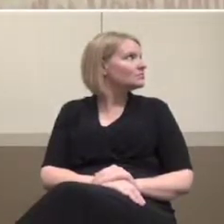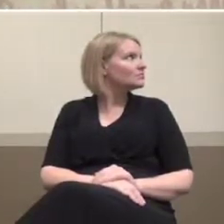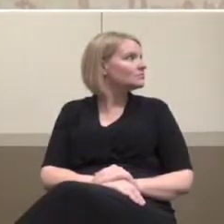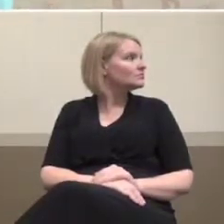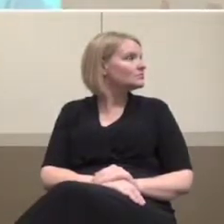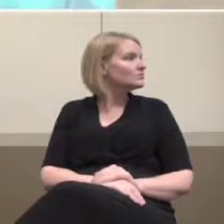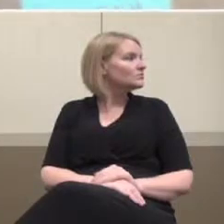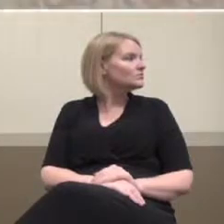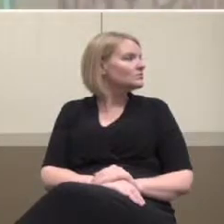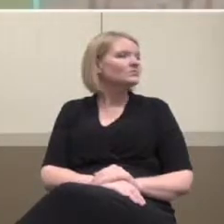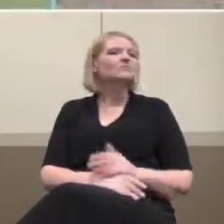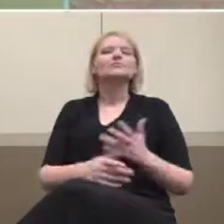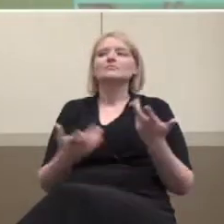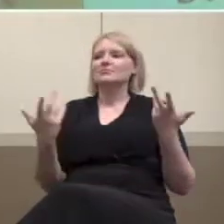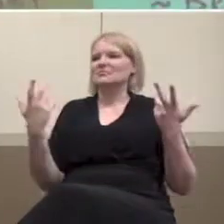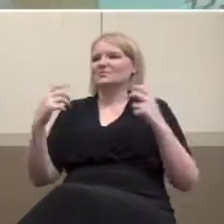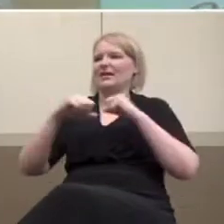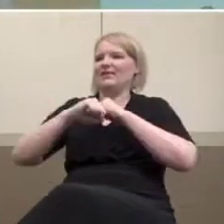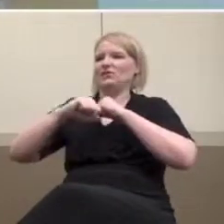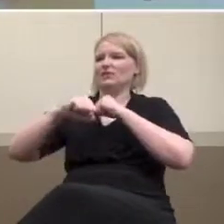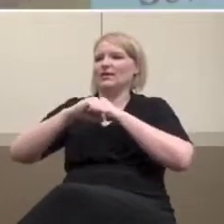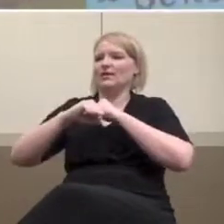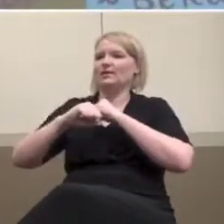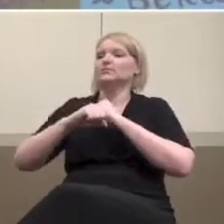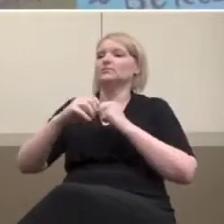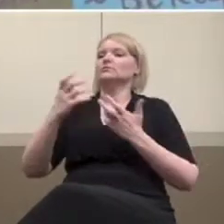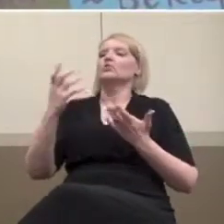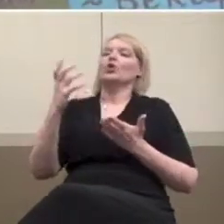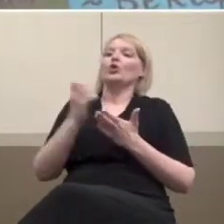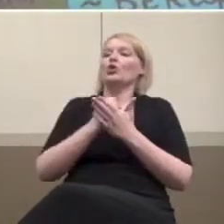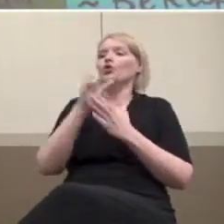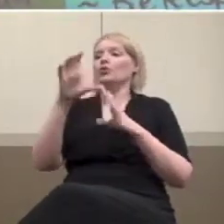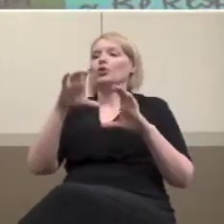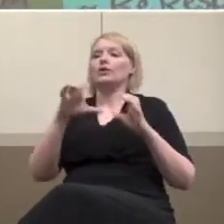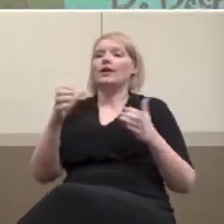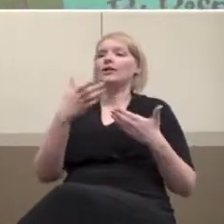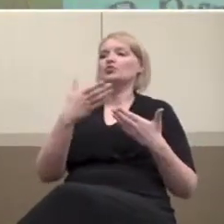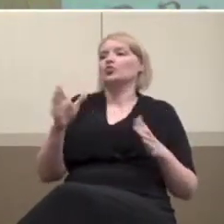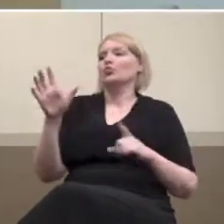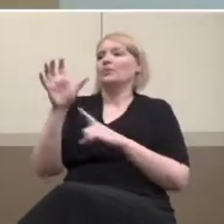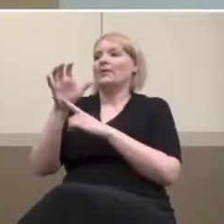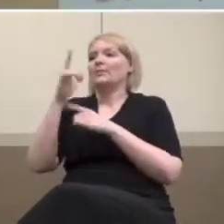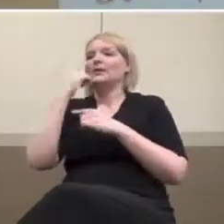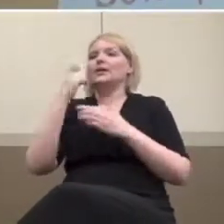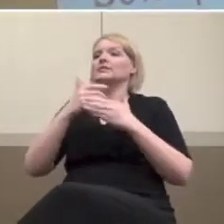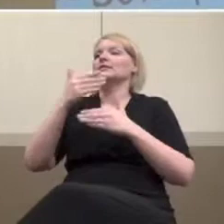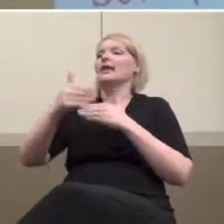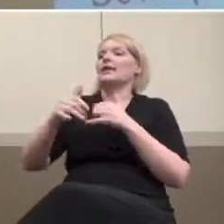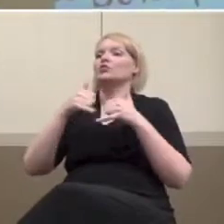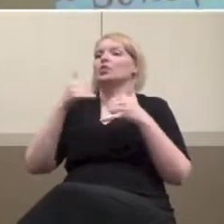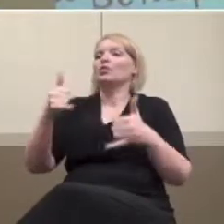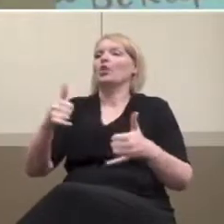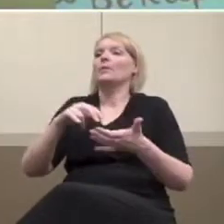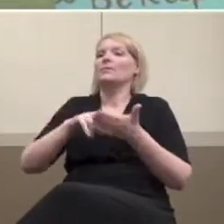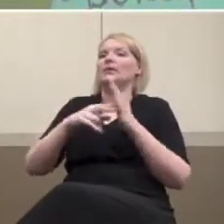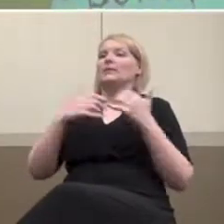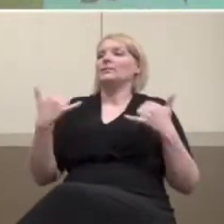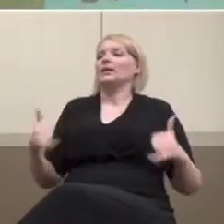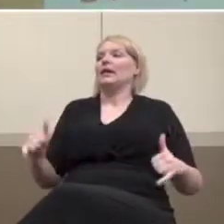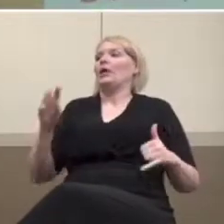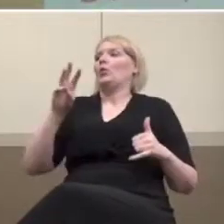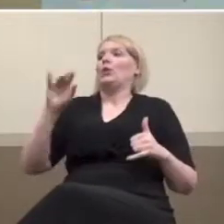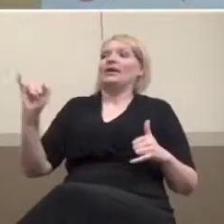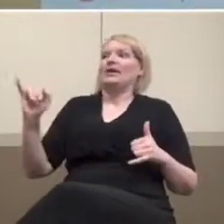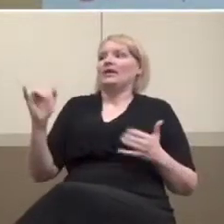And then we do a little advertising. So like, earn your classroom Panther Paw because the next reward is playing Wii. And this is when we